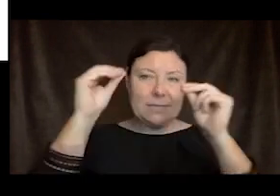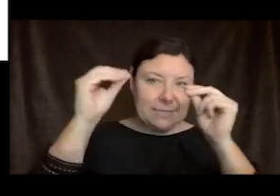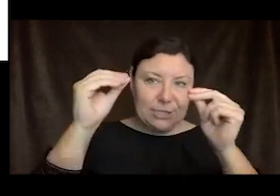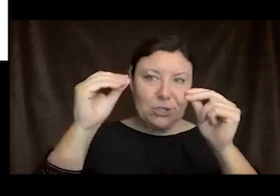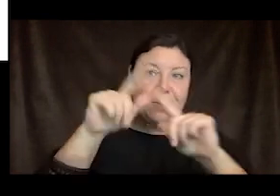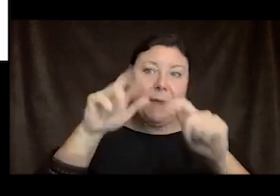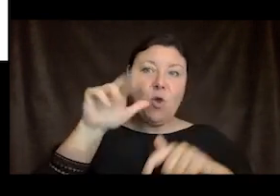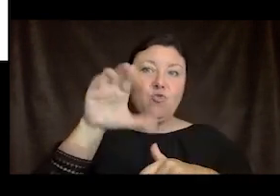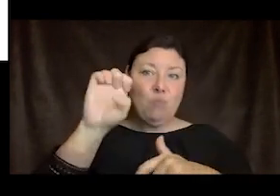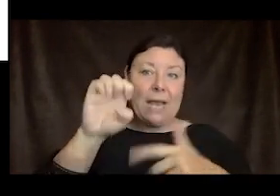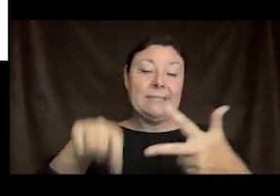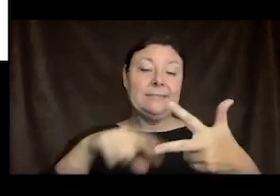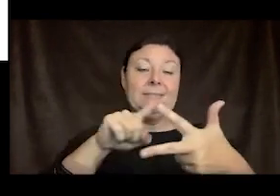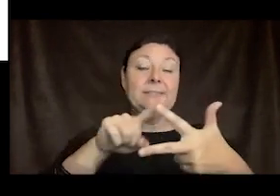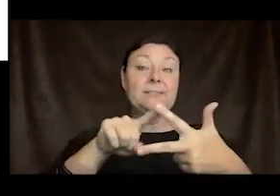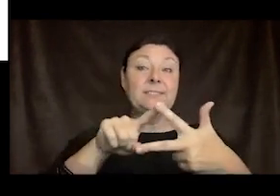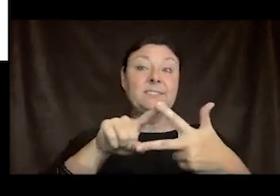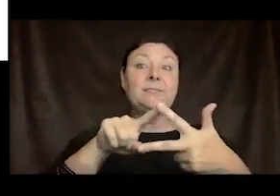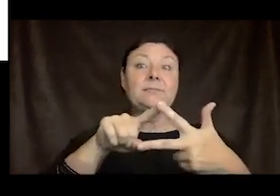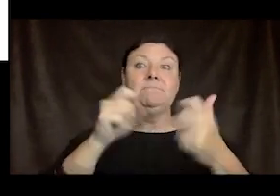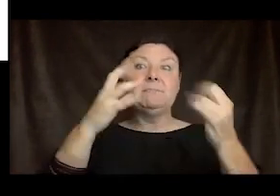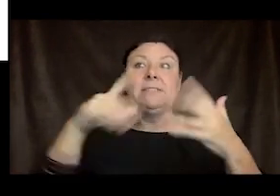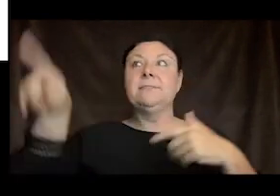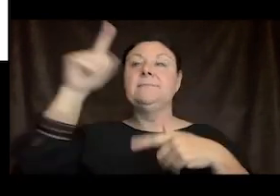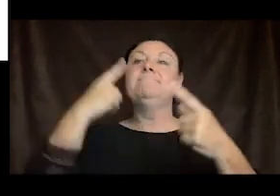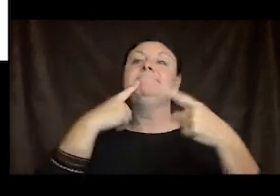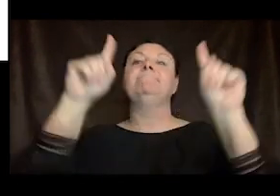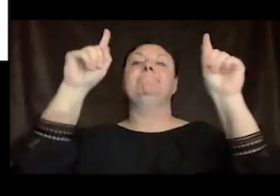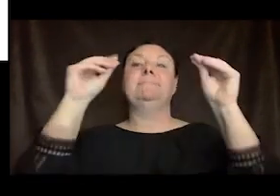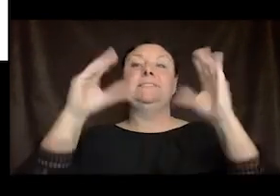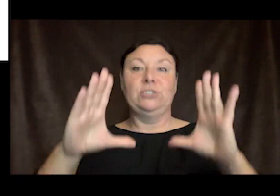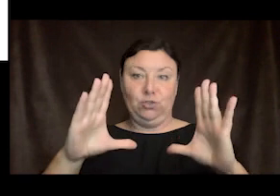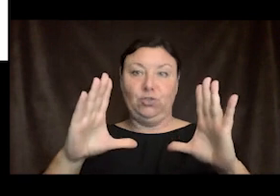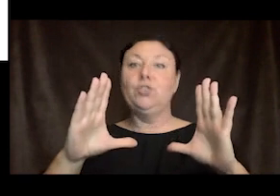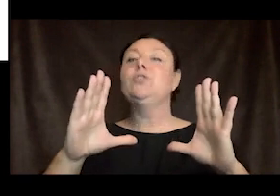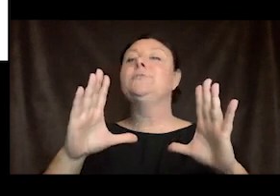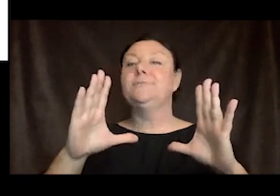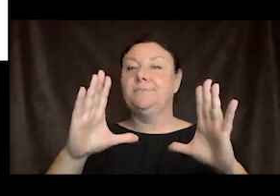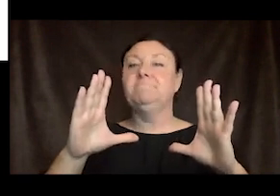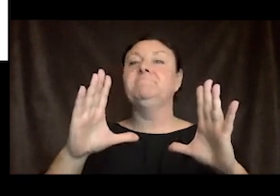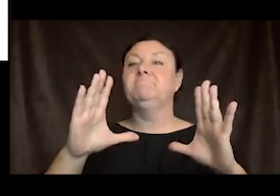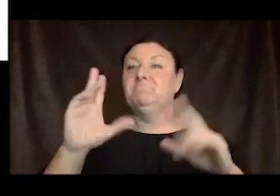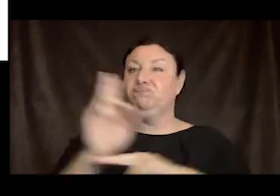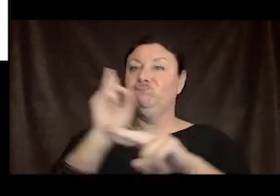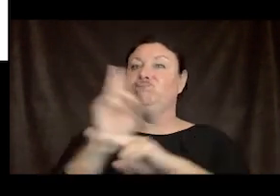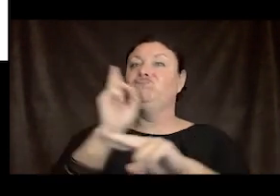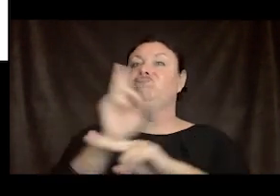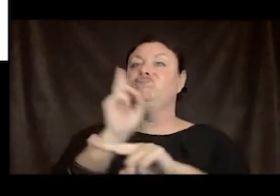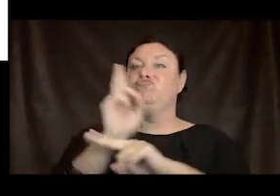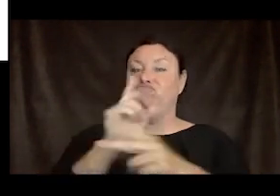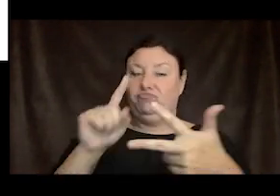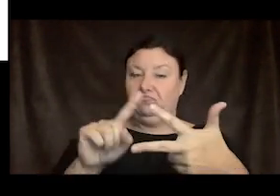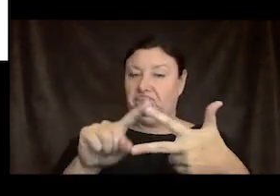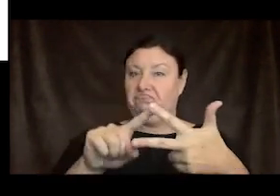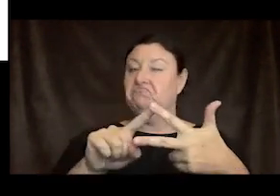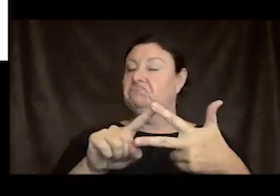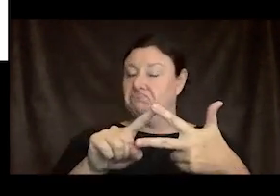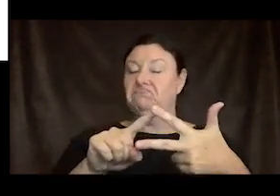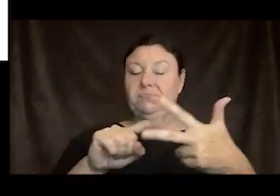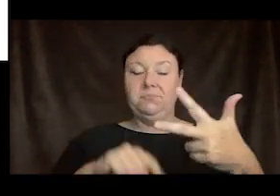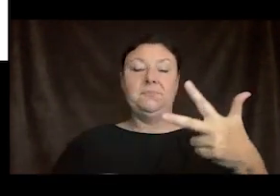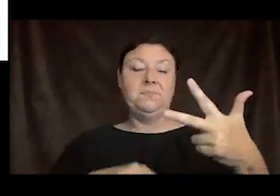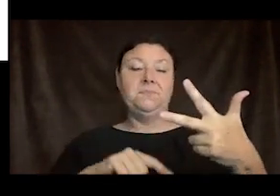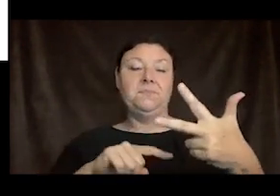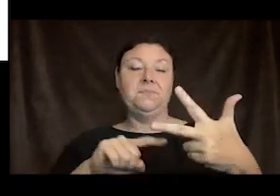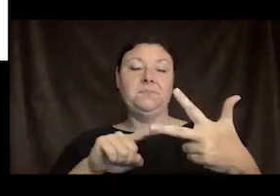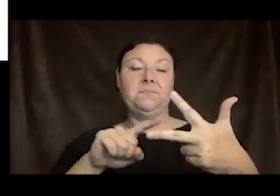has been used by many educators and is now seen as a best practice, and